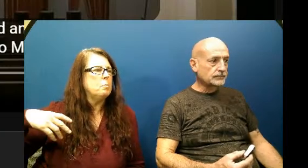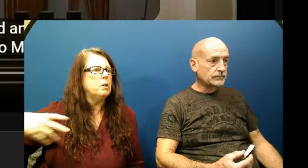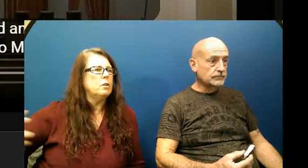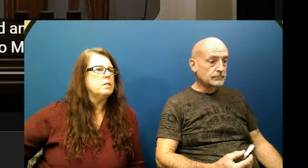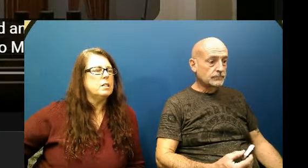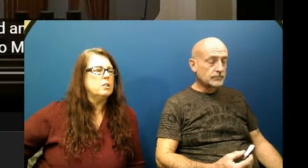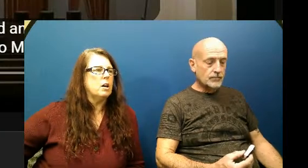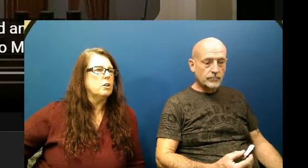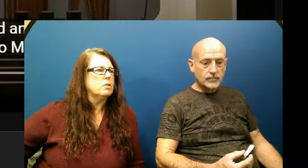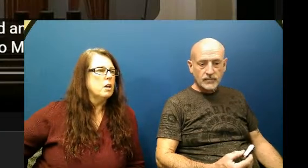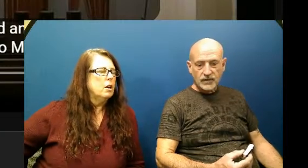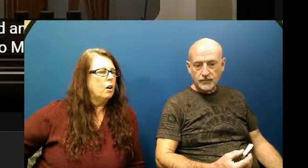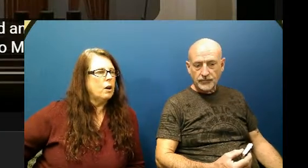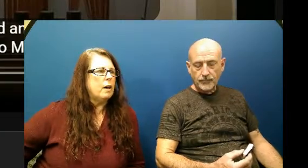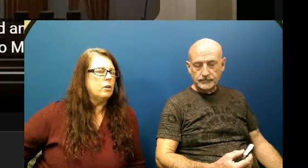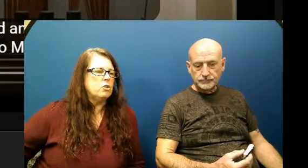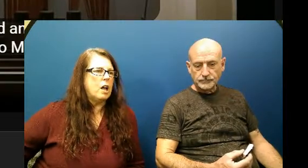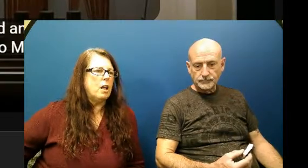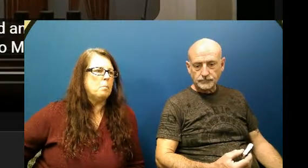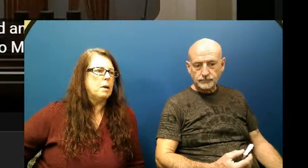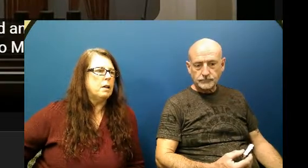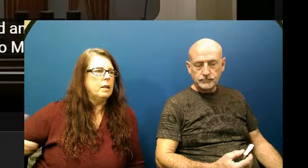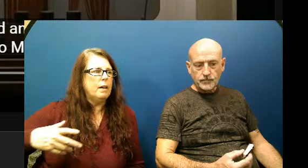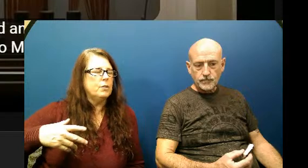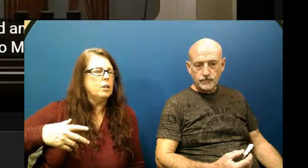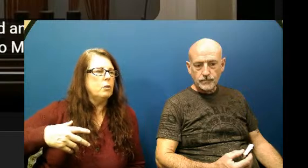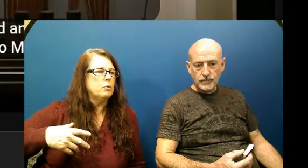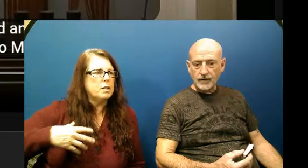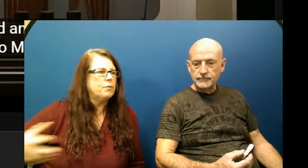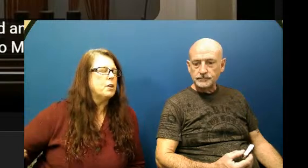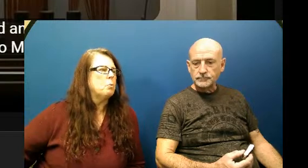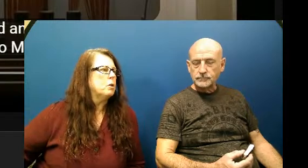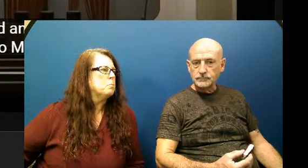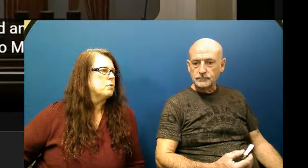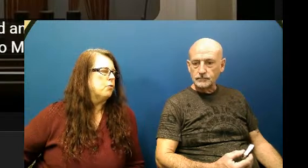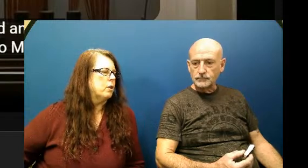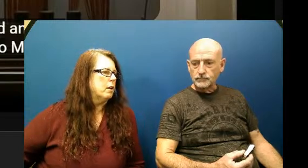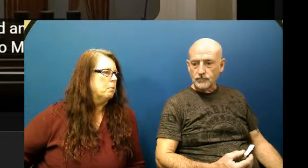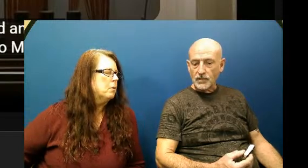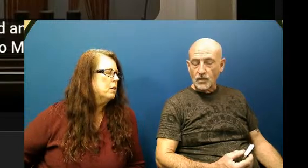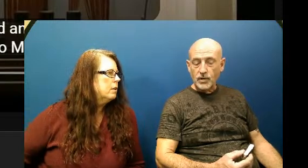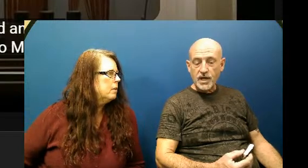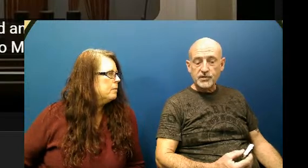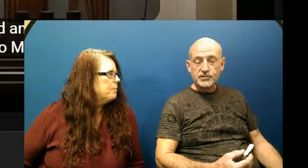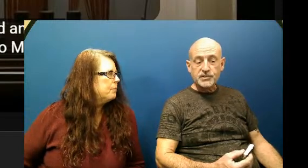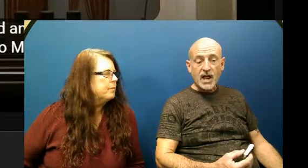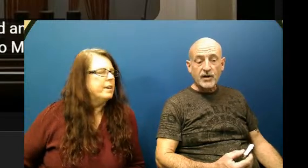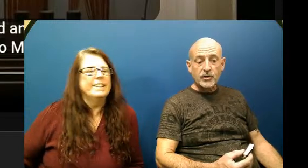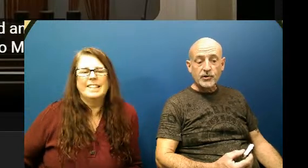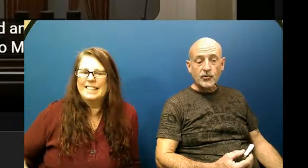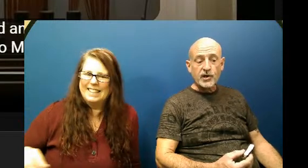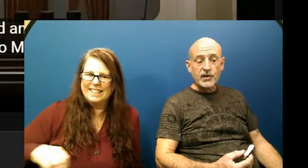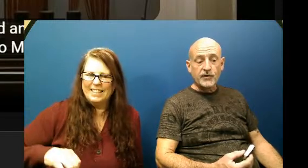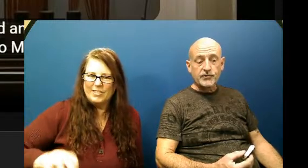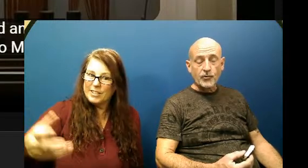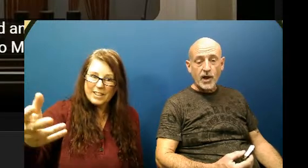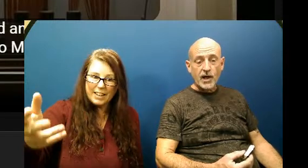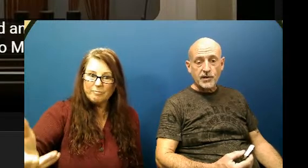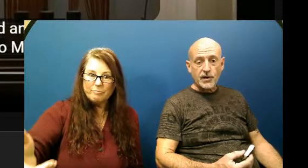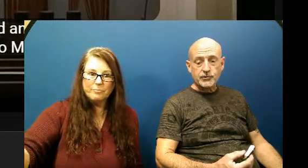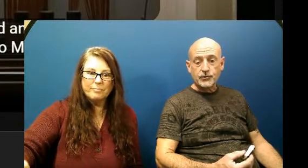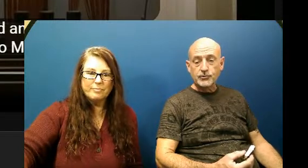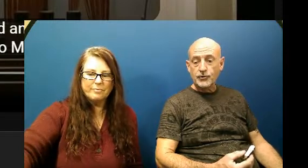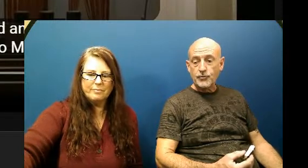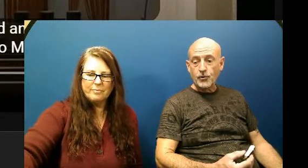so they're hoping all these TikTokers are out of job and they have to go sift their worms for them. Well, he has a staggering degree of